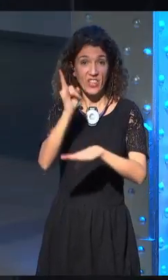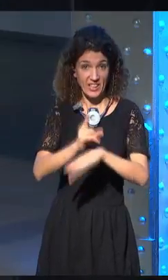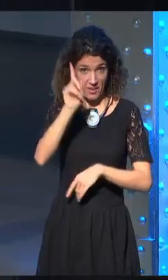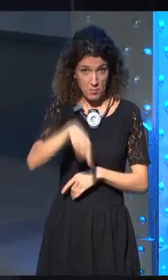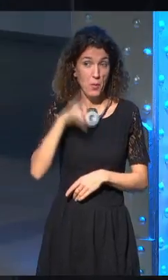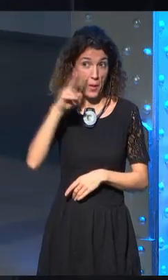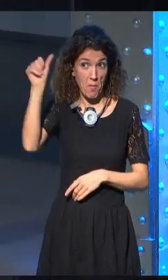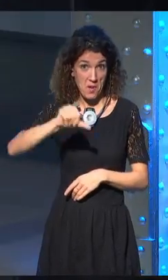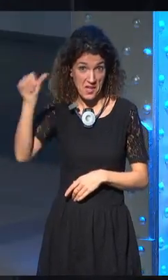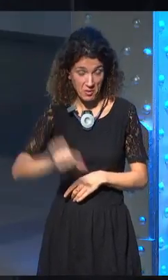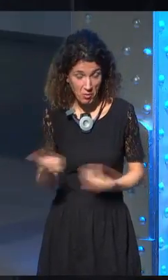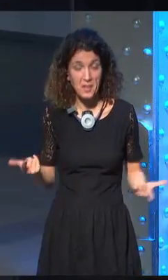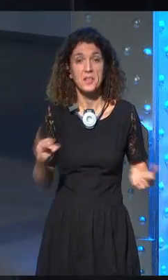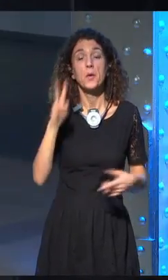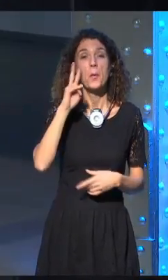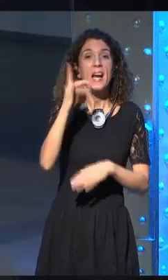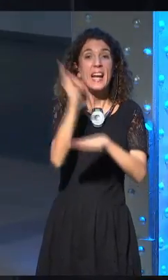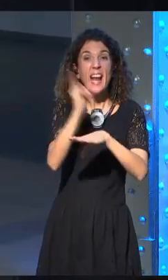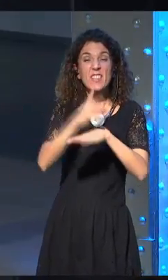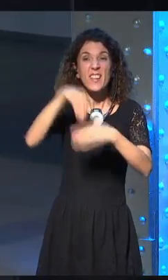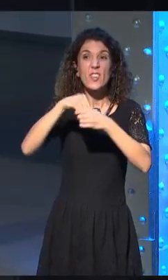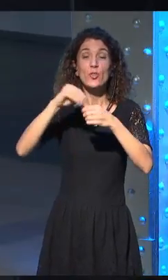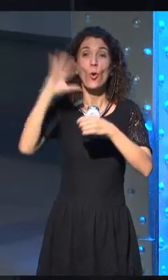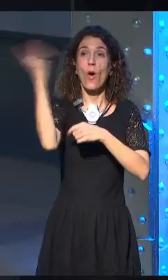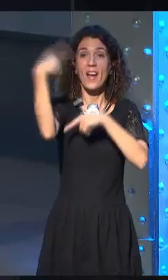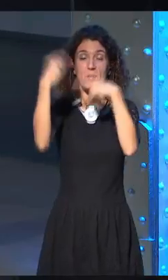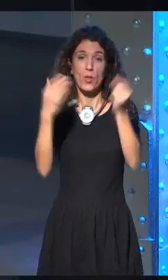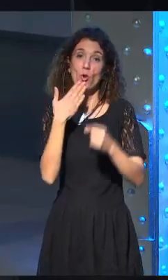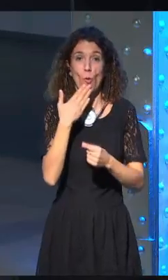of your house burning down while you're inside of it.